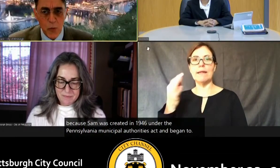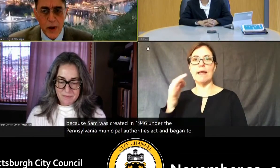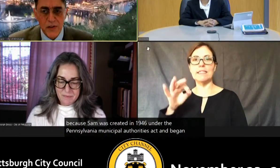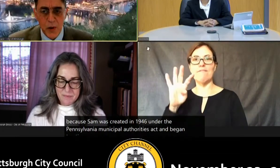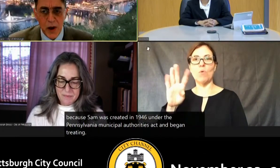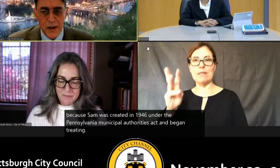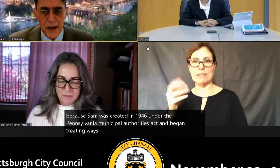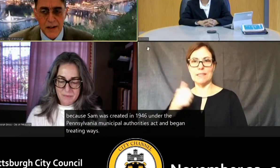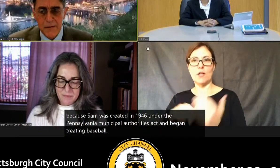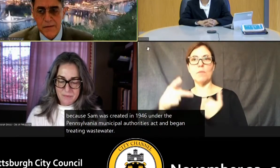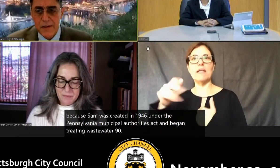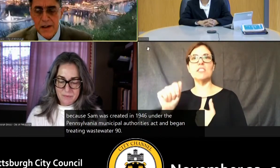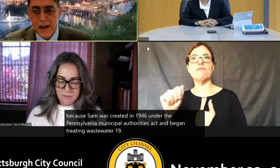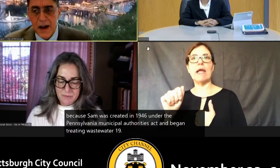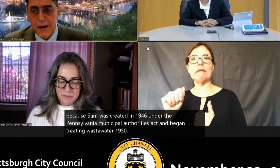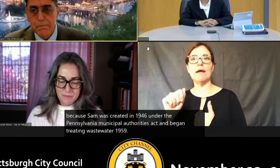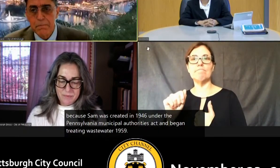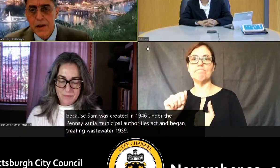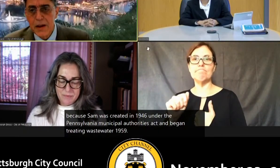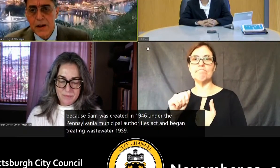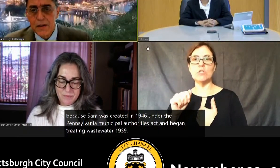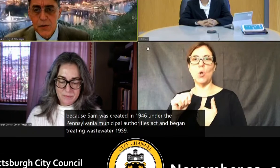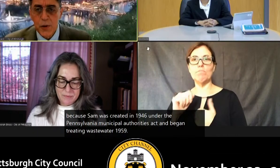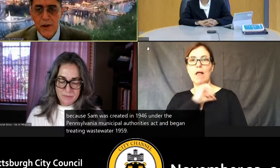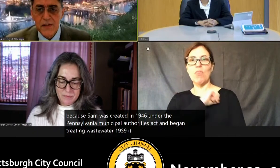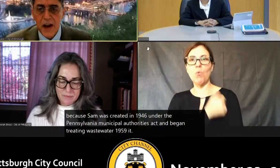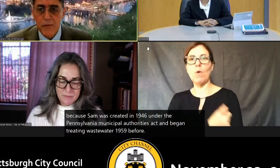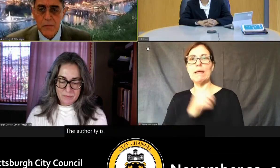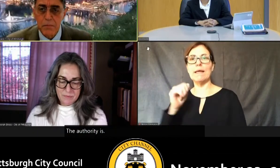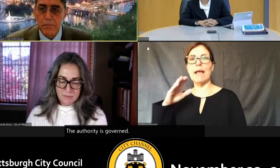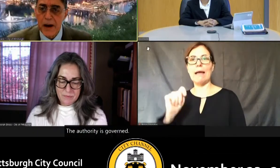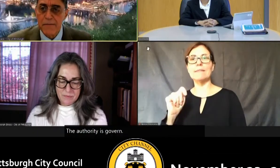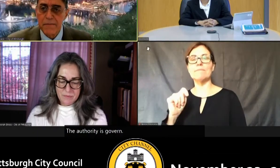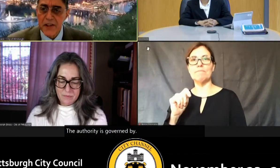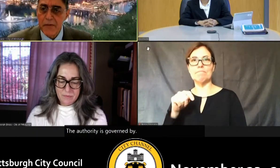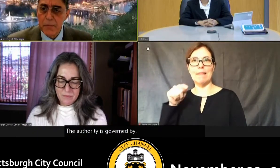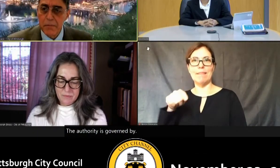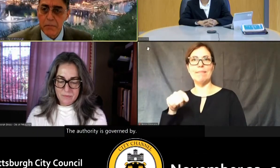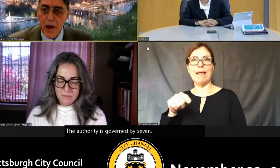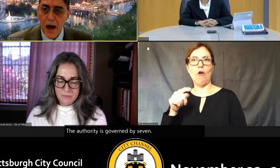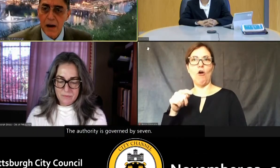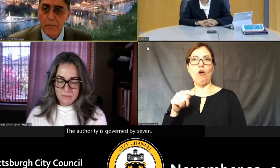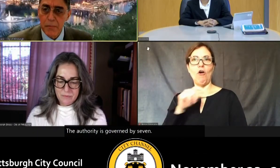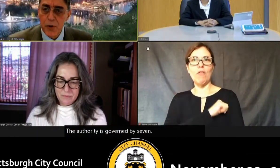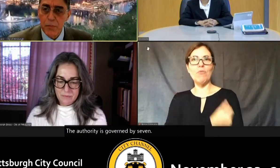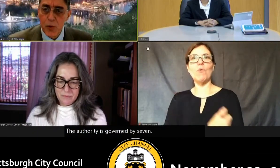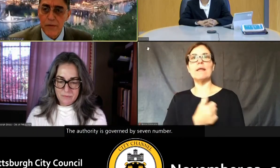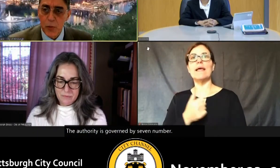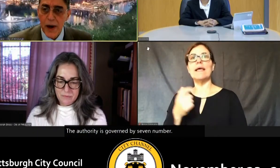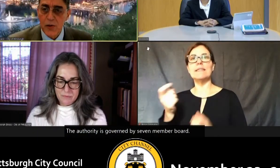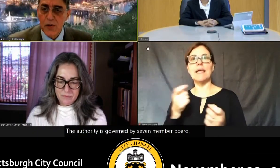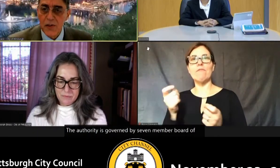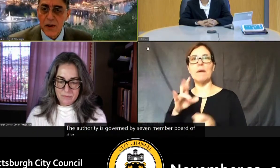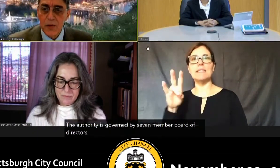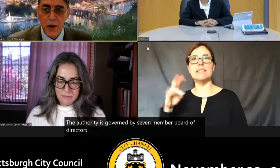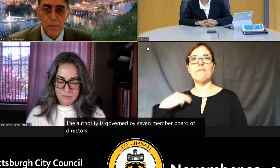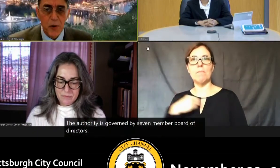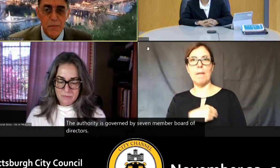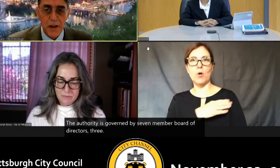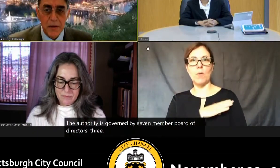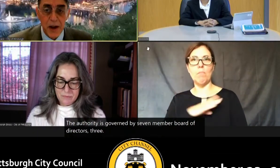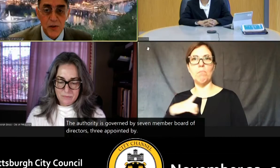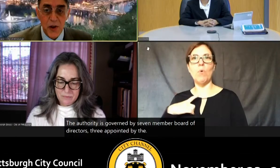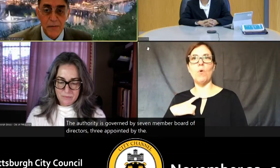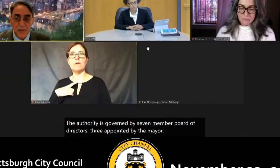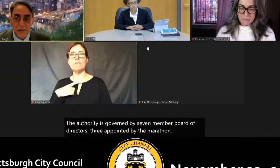treating wastewater in 1959. The authority is governed by a seven-member board of directors, three appointed